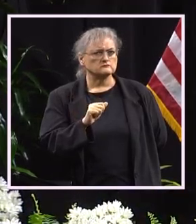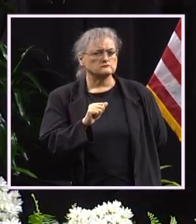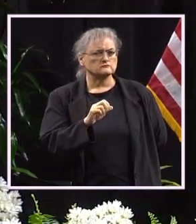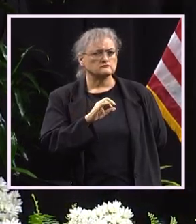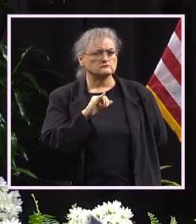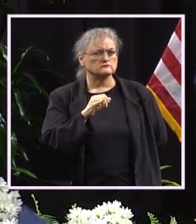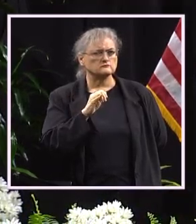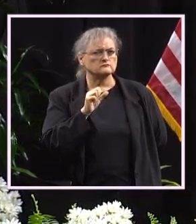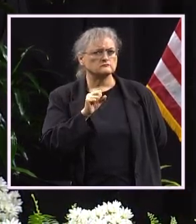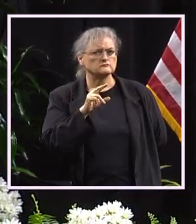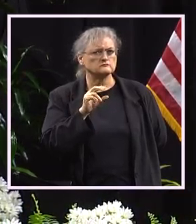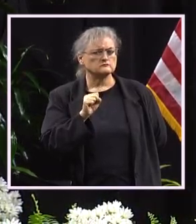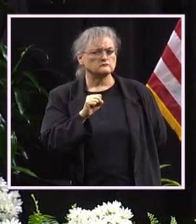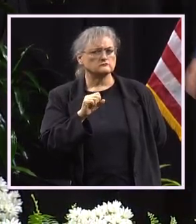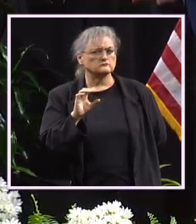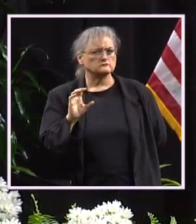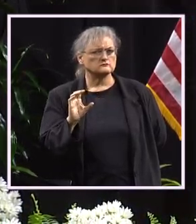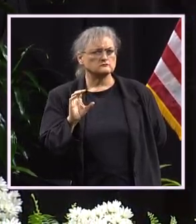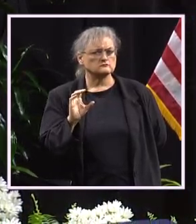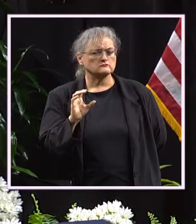Jesus A. Quiñones Carrasco,